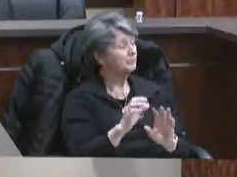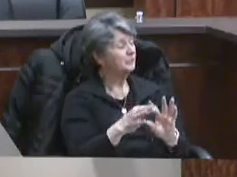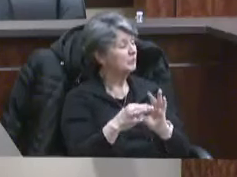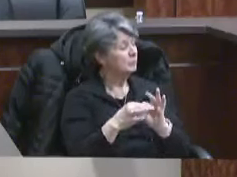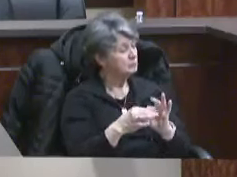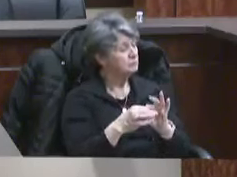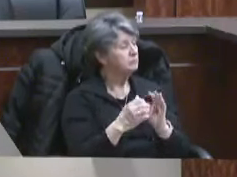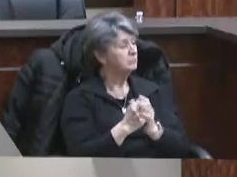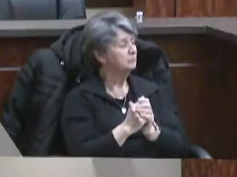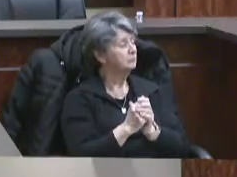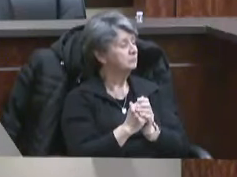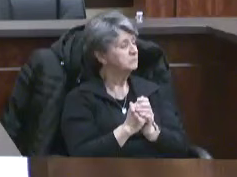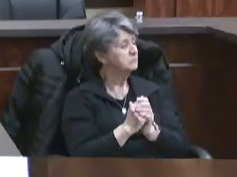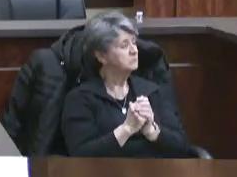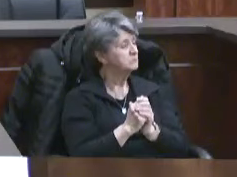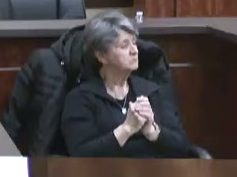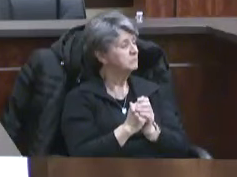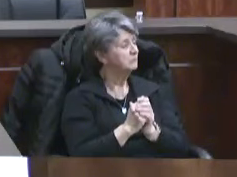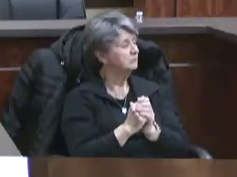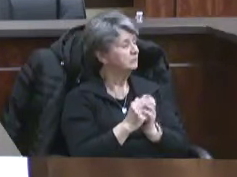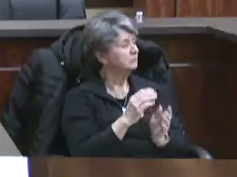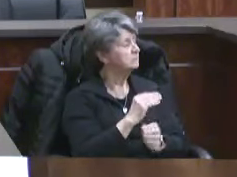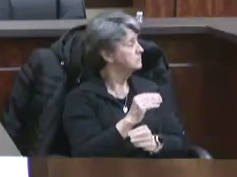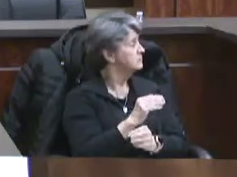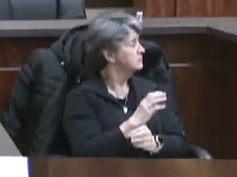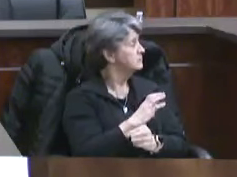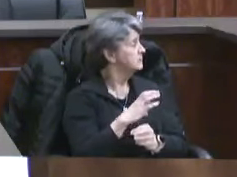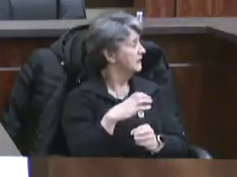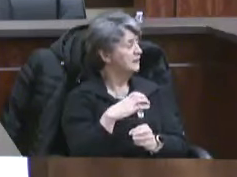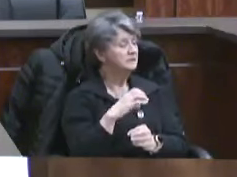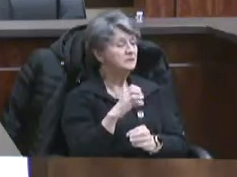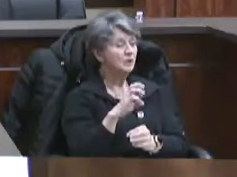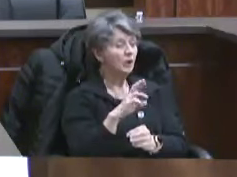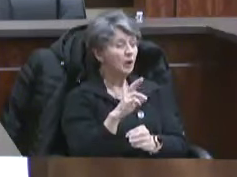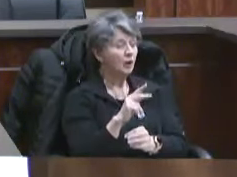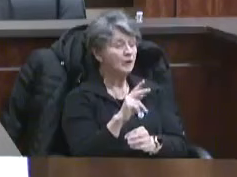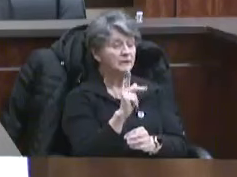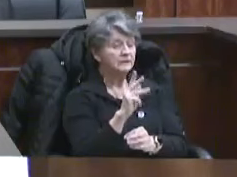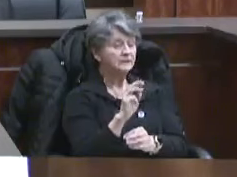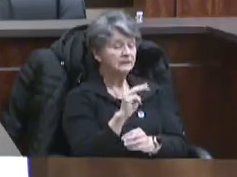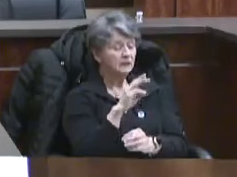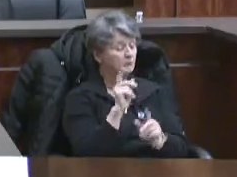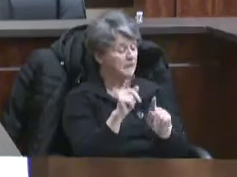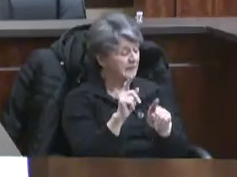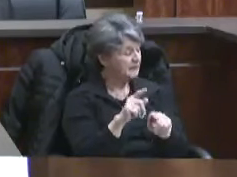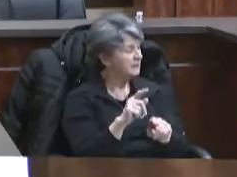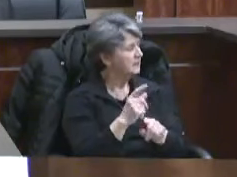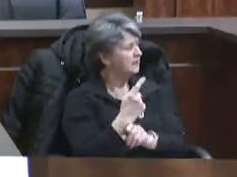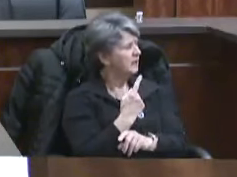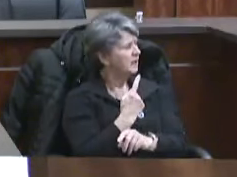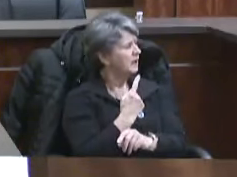Recreation Director was there. Councilor Clerk Kim Raw was there. Who else was there from the city?